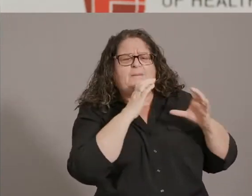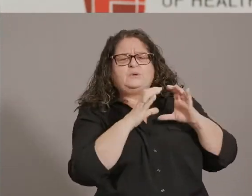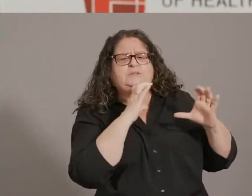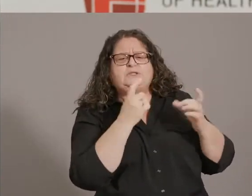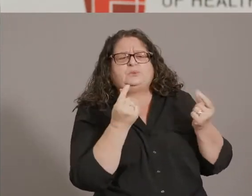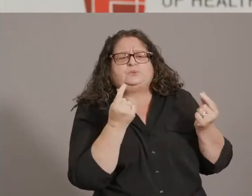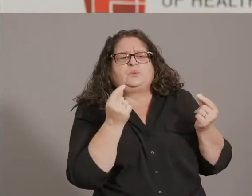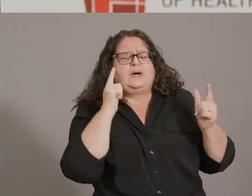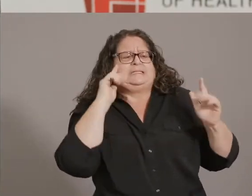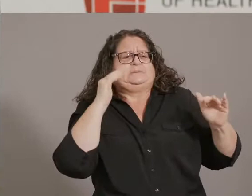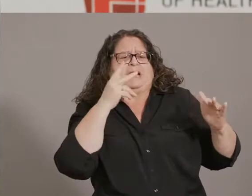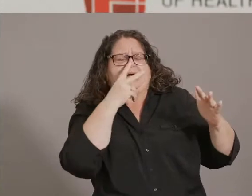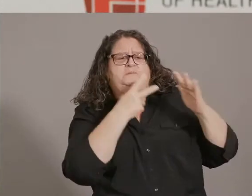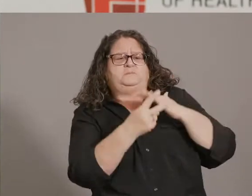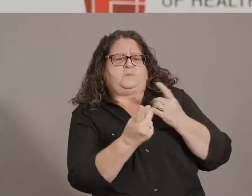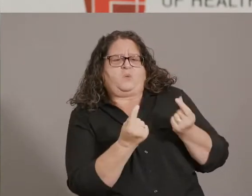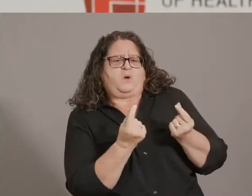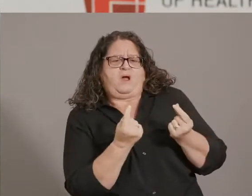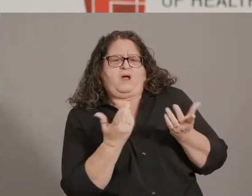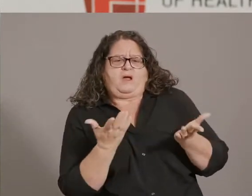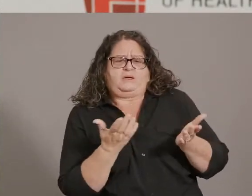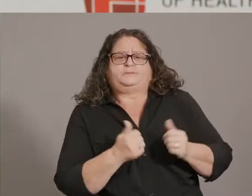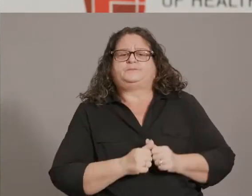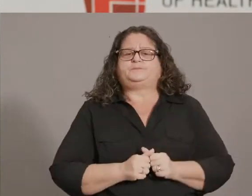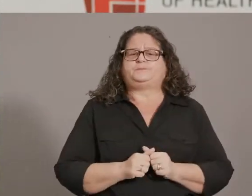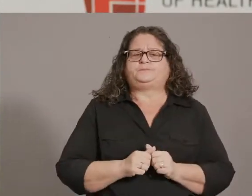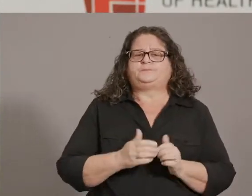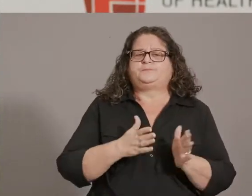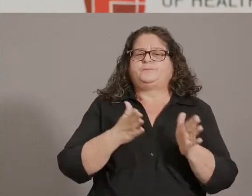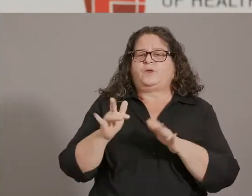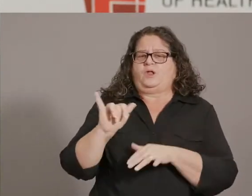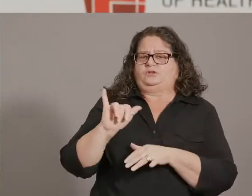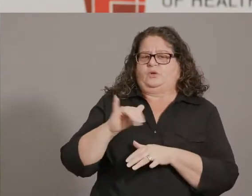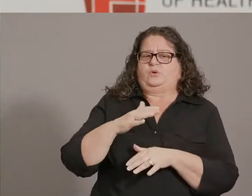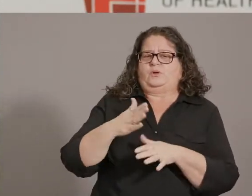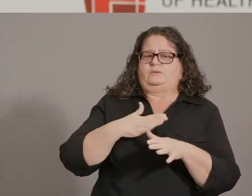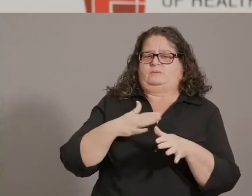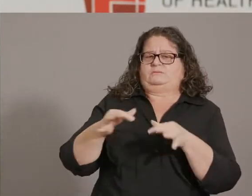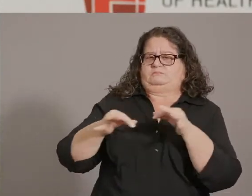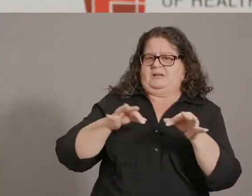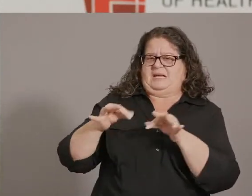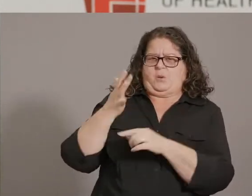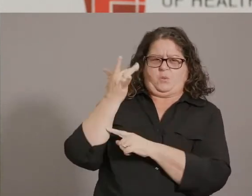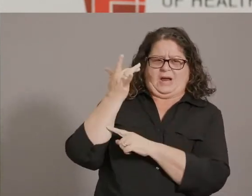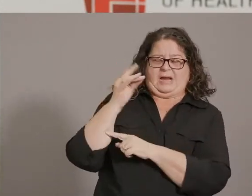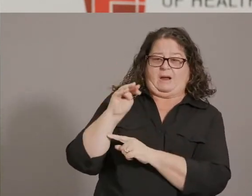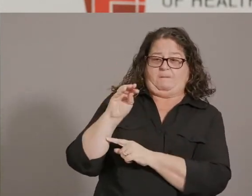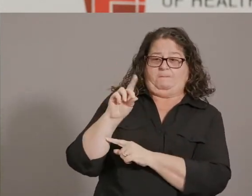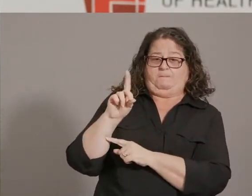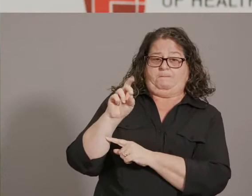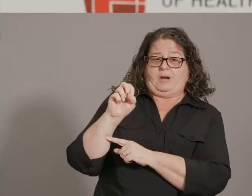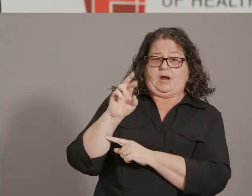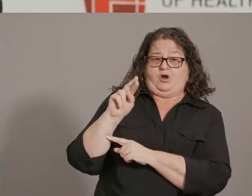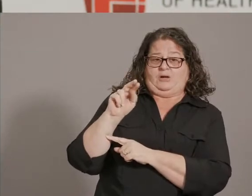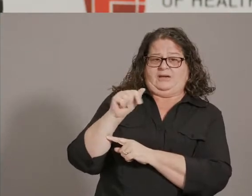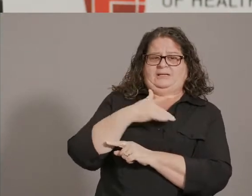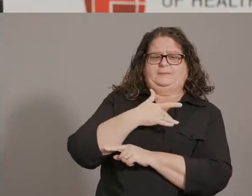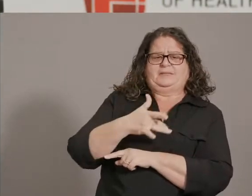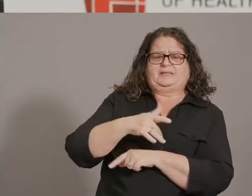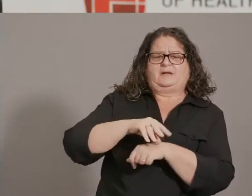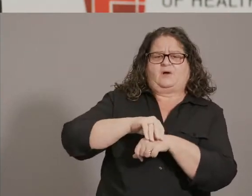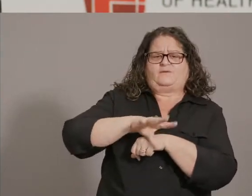of explain how you're working with them, and then explain why Moderna tends to affect those counties